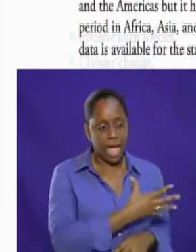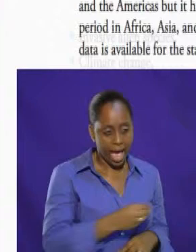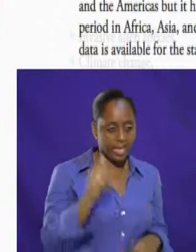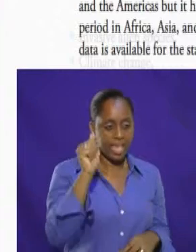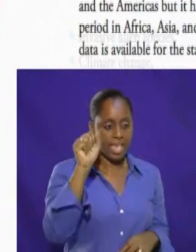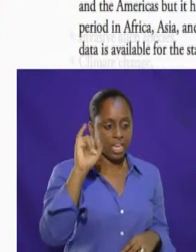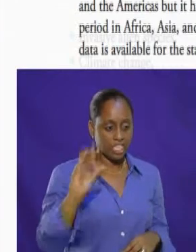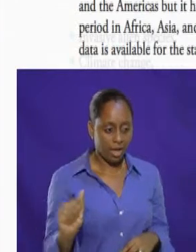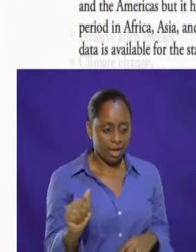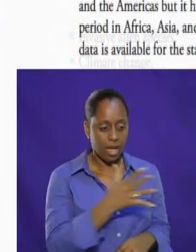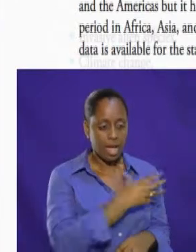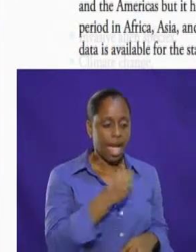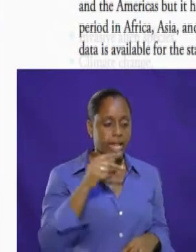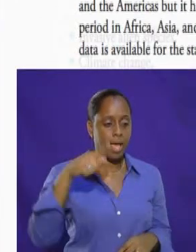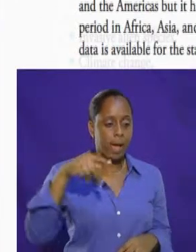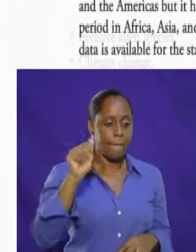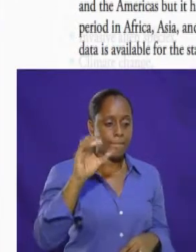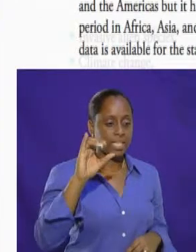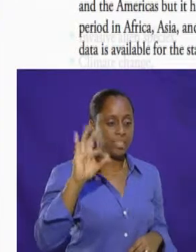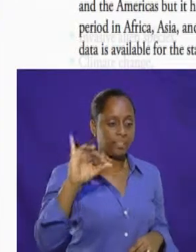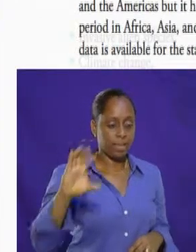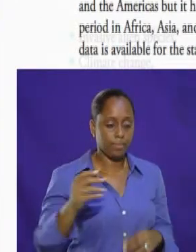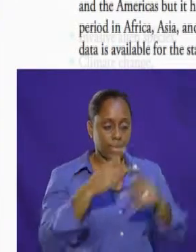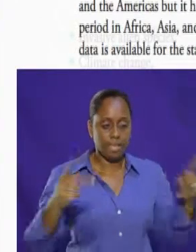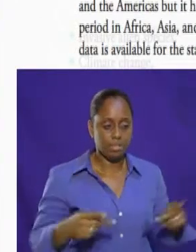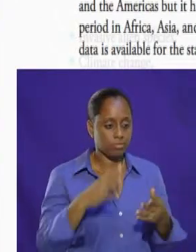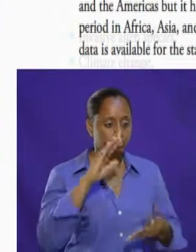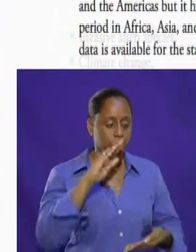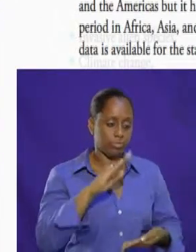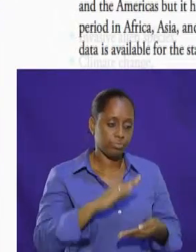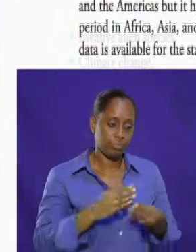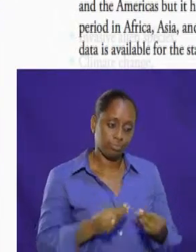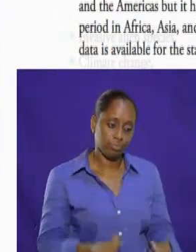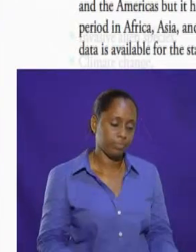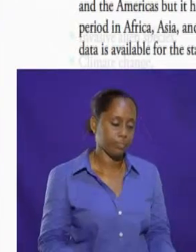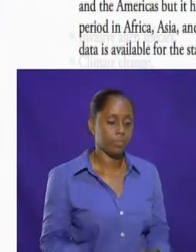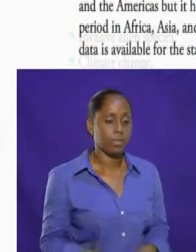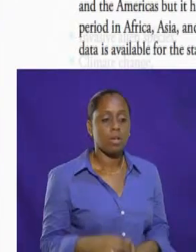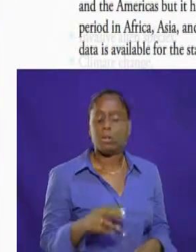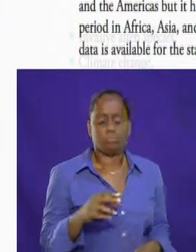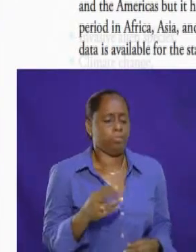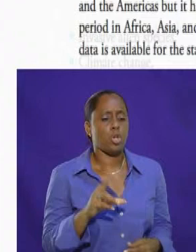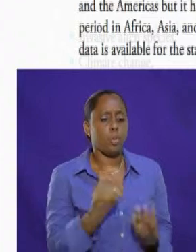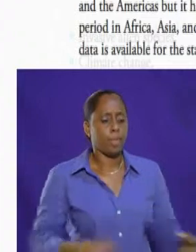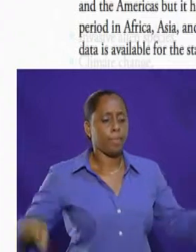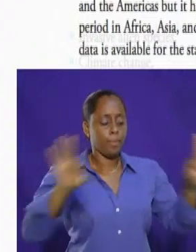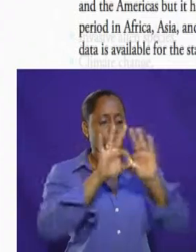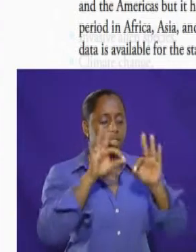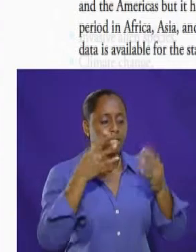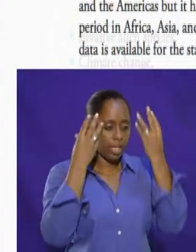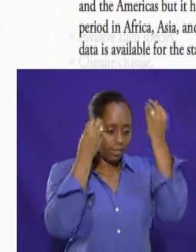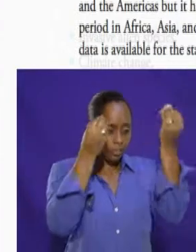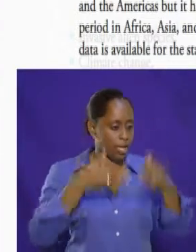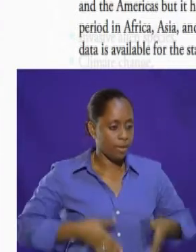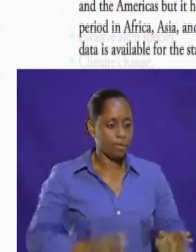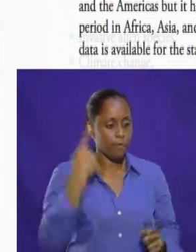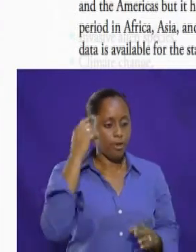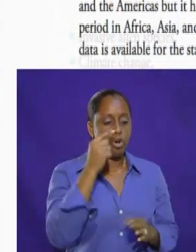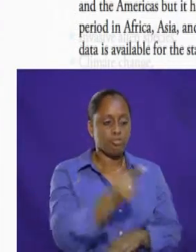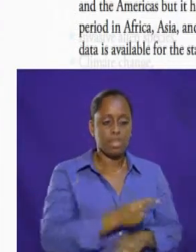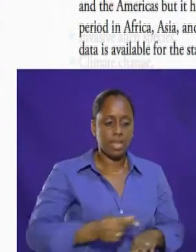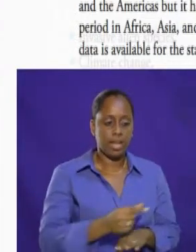deteriorated over the same period in Africa, Asia, and the Pacific region. No imperative data